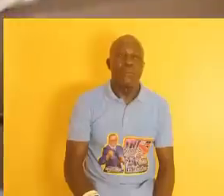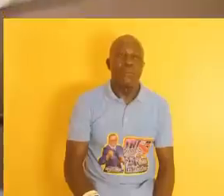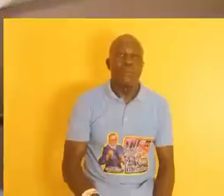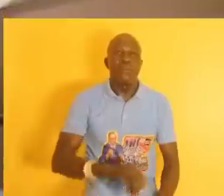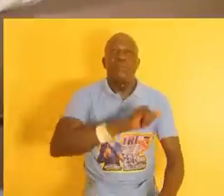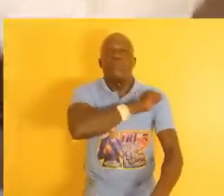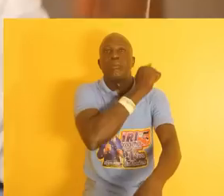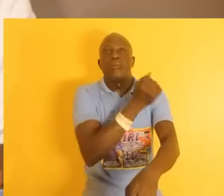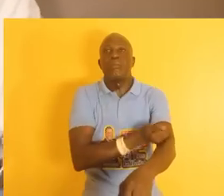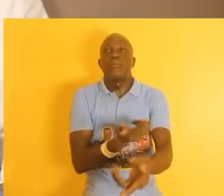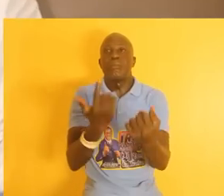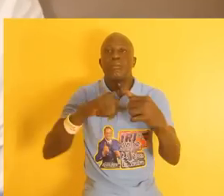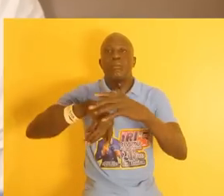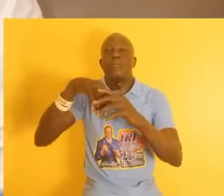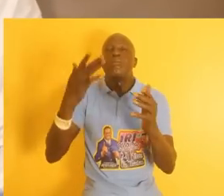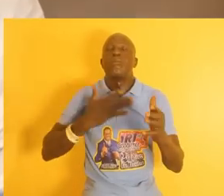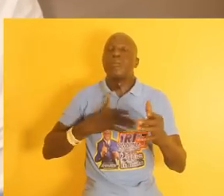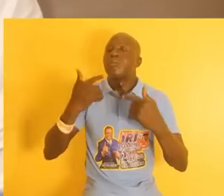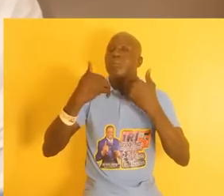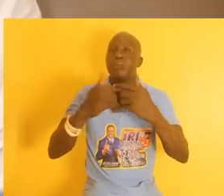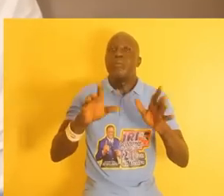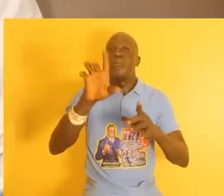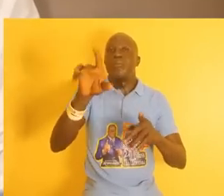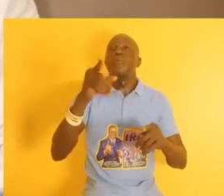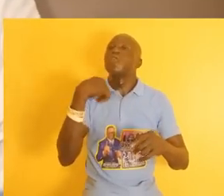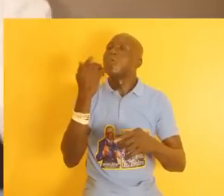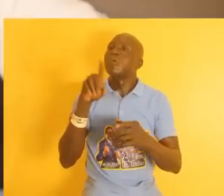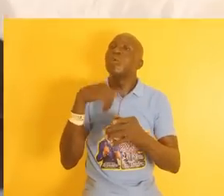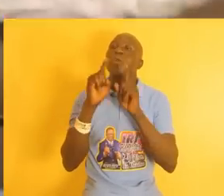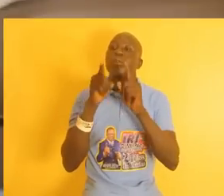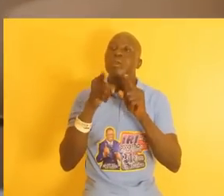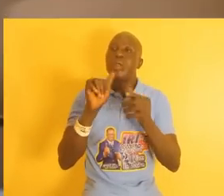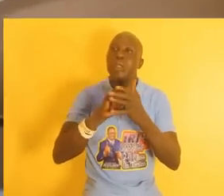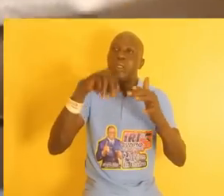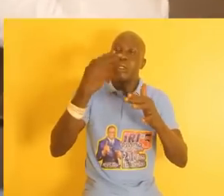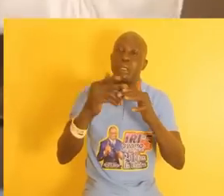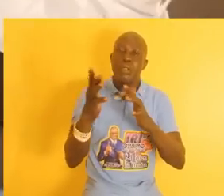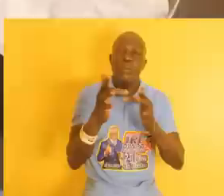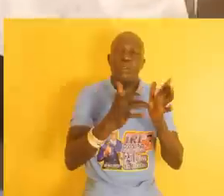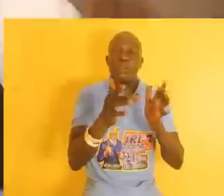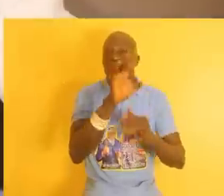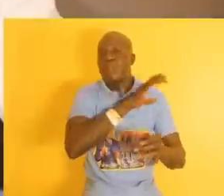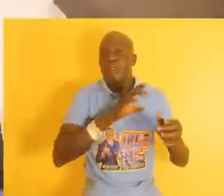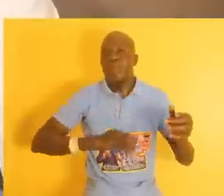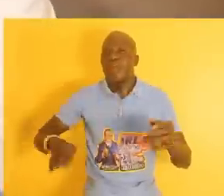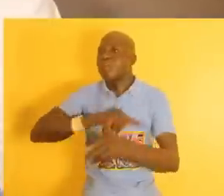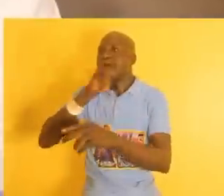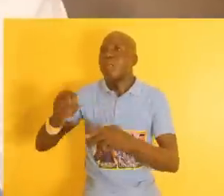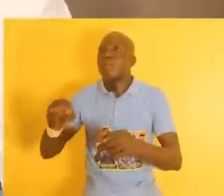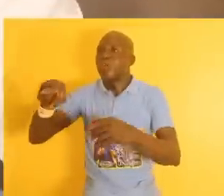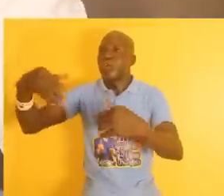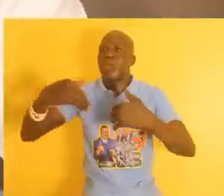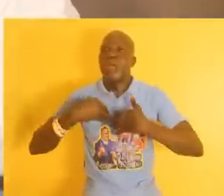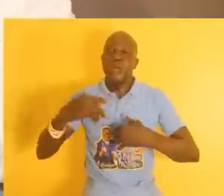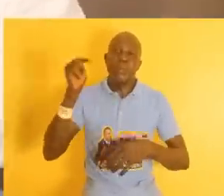I said, tell me, my daddy. I'm sorry to release my mouth. You want a bombasso? We are the one I'm talking to. Ne oruko Jesu ti Nazareth. In the name of Jesus Christ of Nazareth.